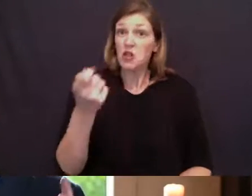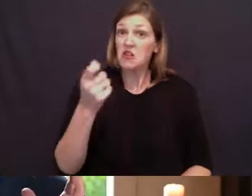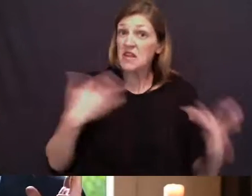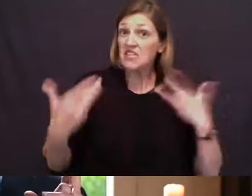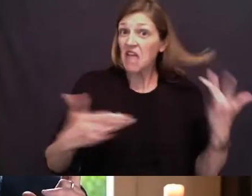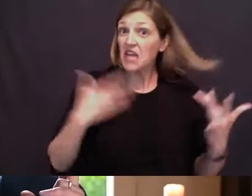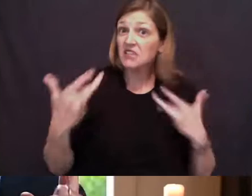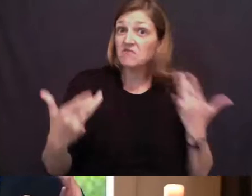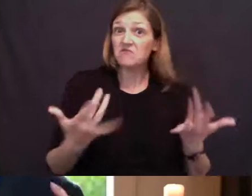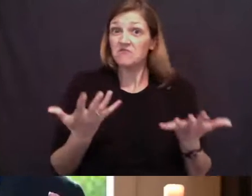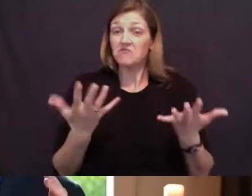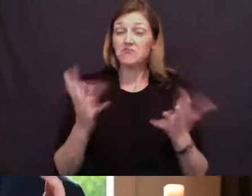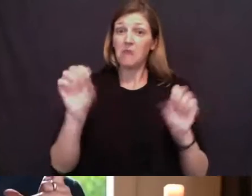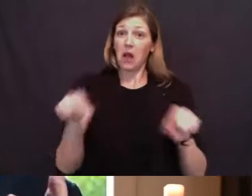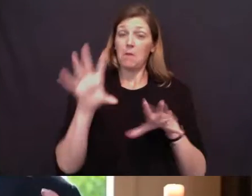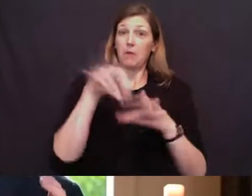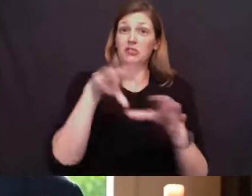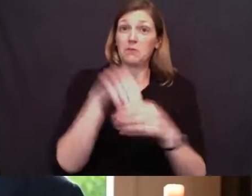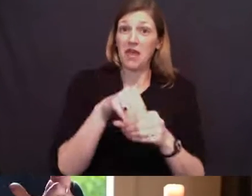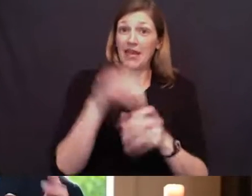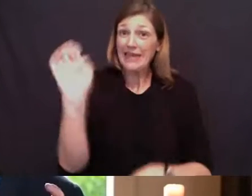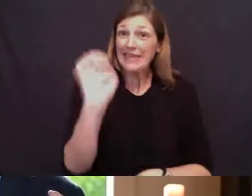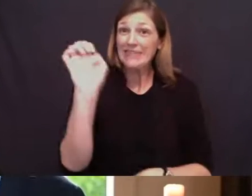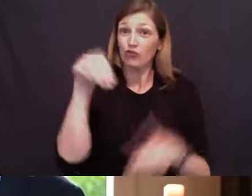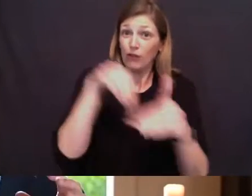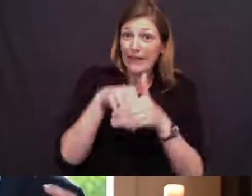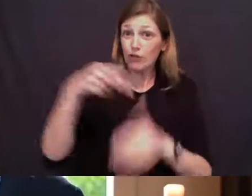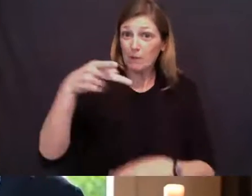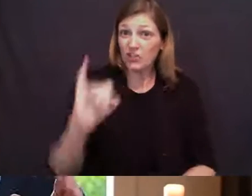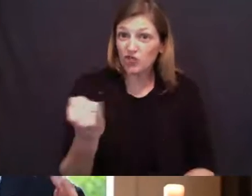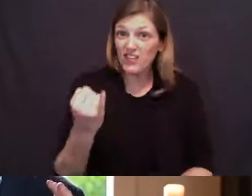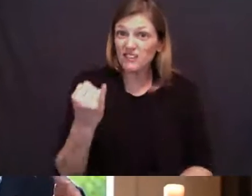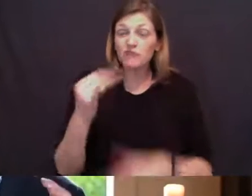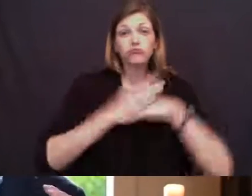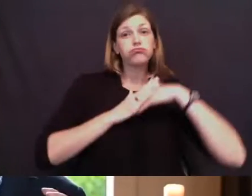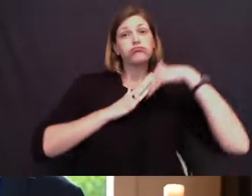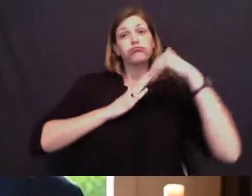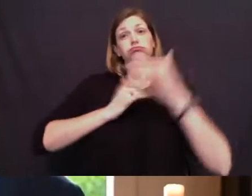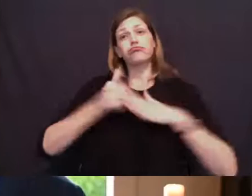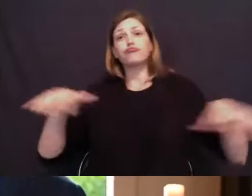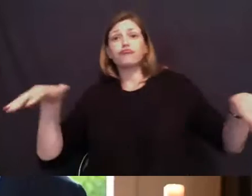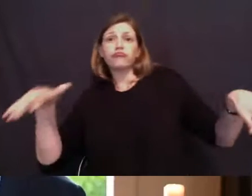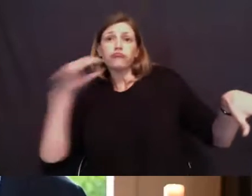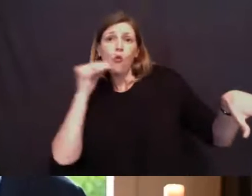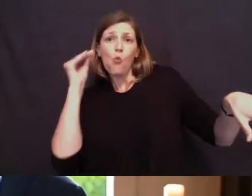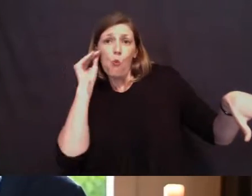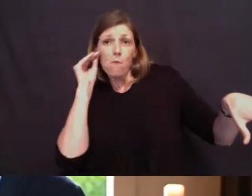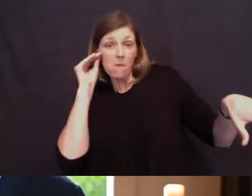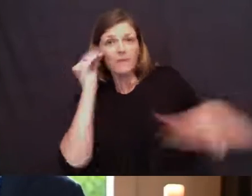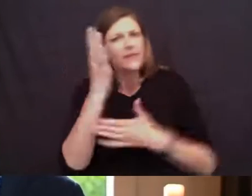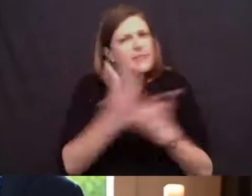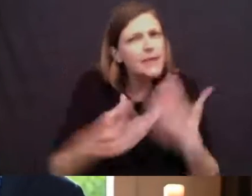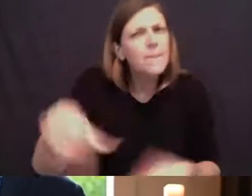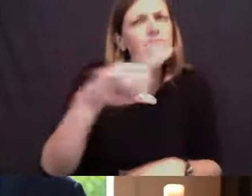that you get to like participate Easter service in your pajamas in the luxury and comfort of your own home. Some of you are like